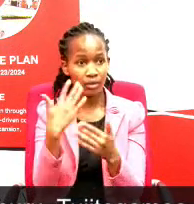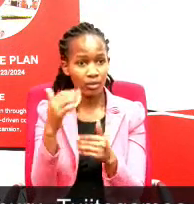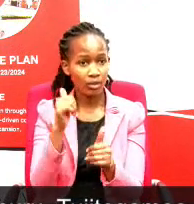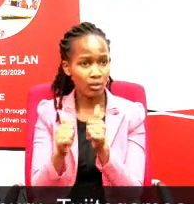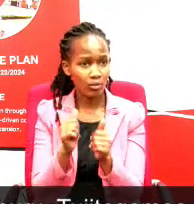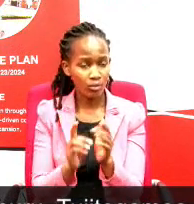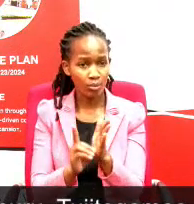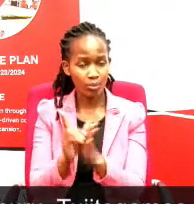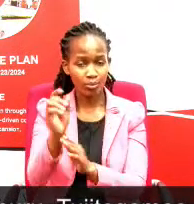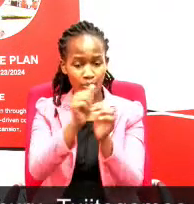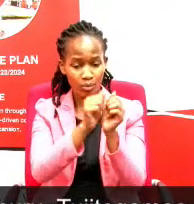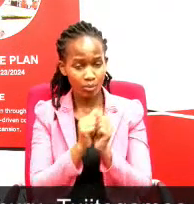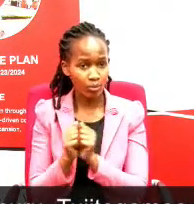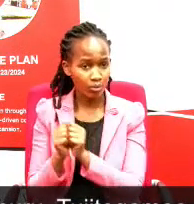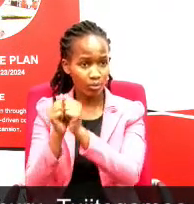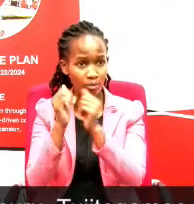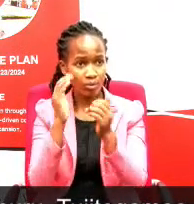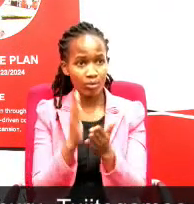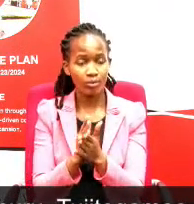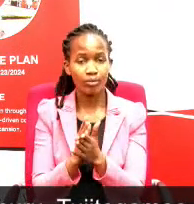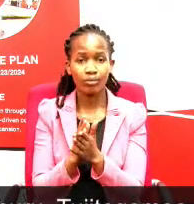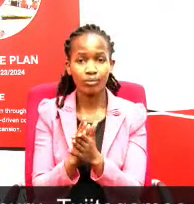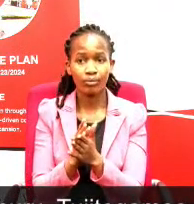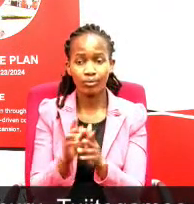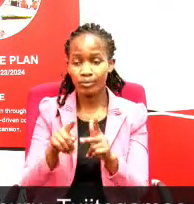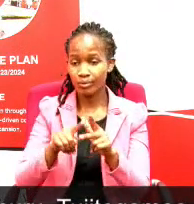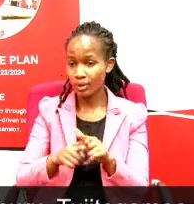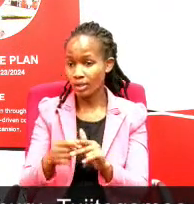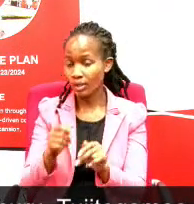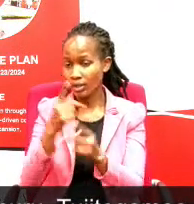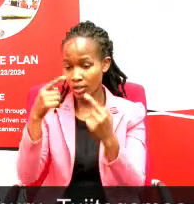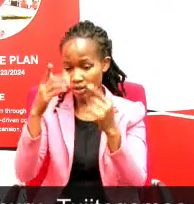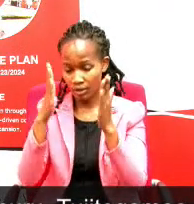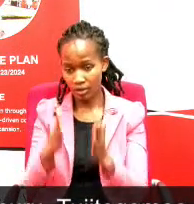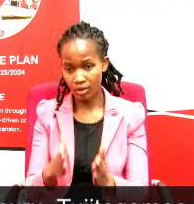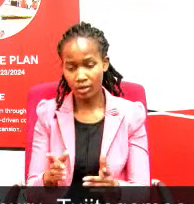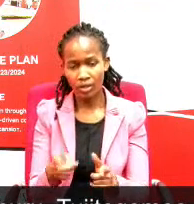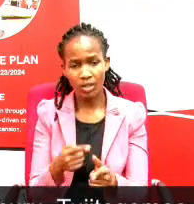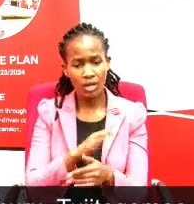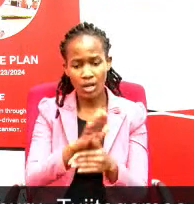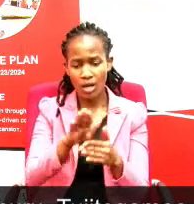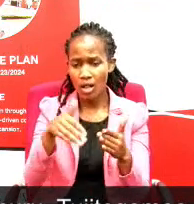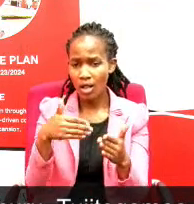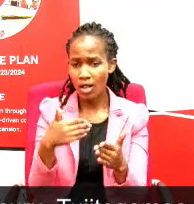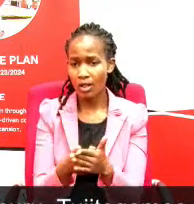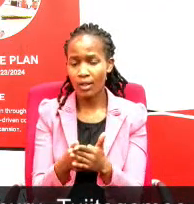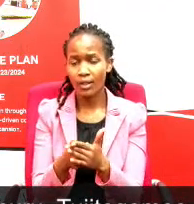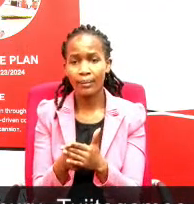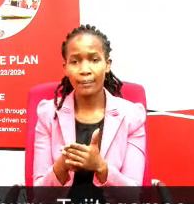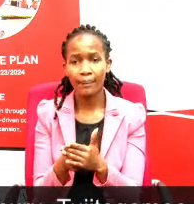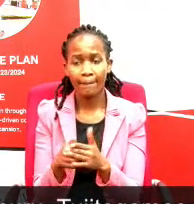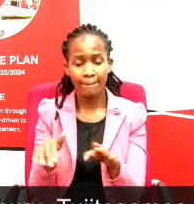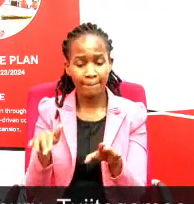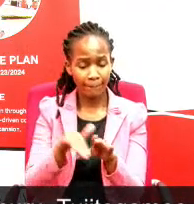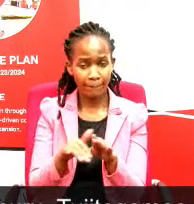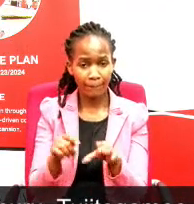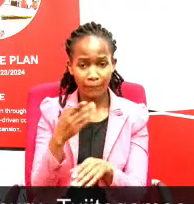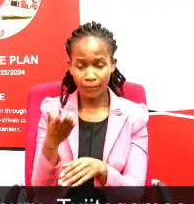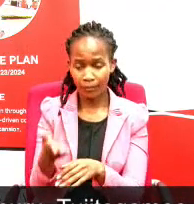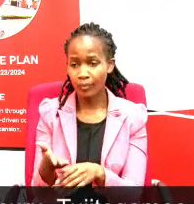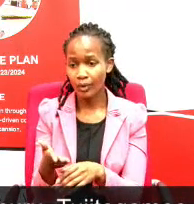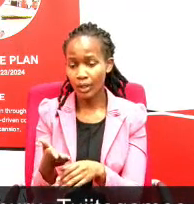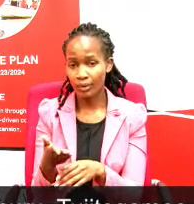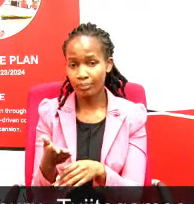we have developed together is implemented successfully. So all the deliverables that are there are